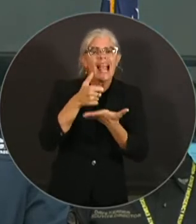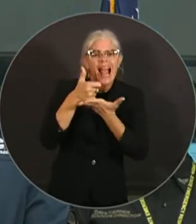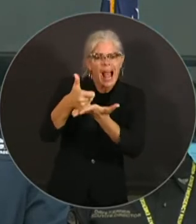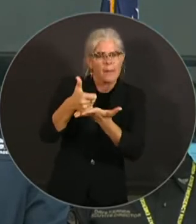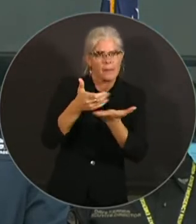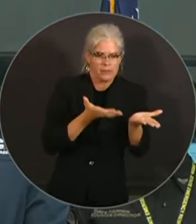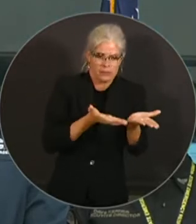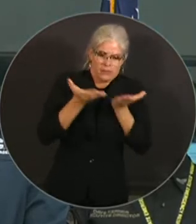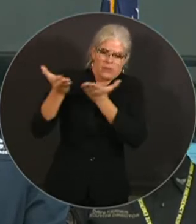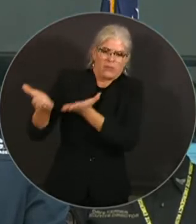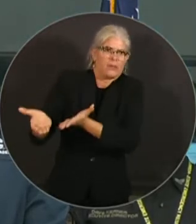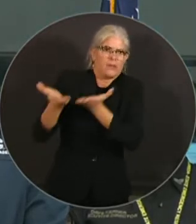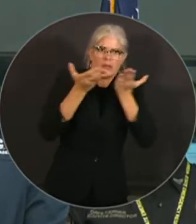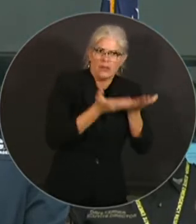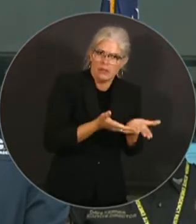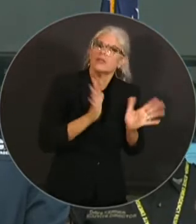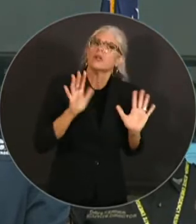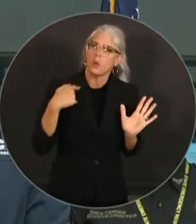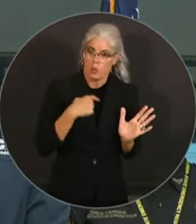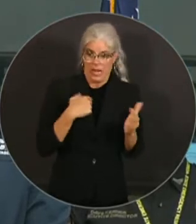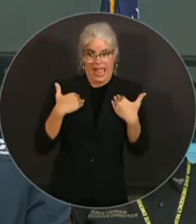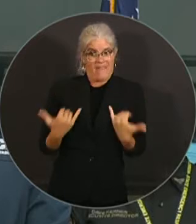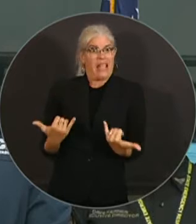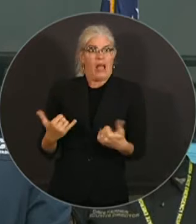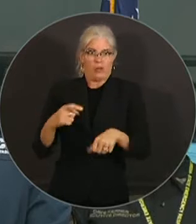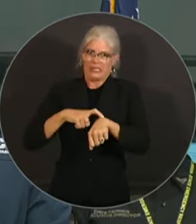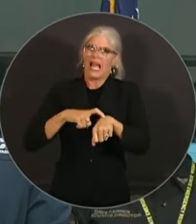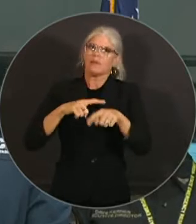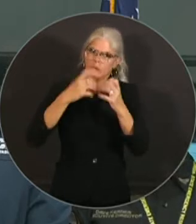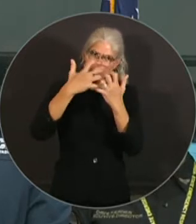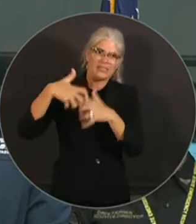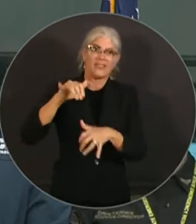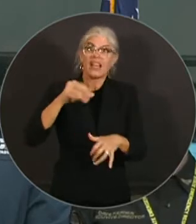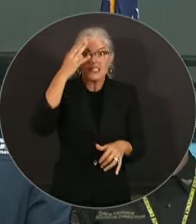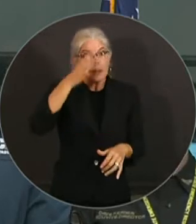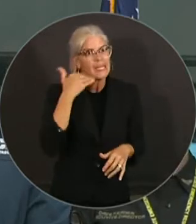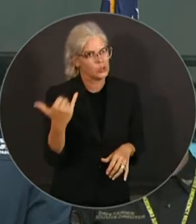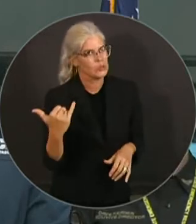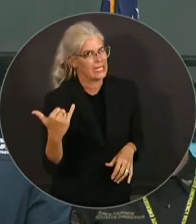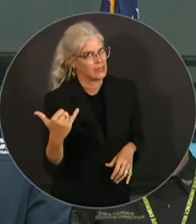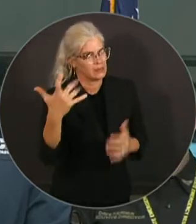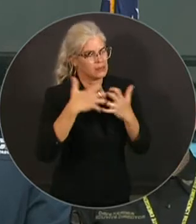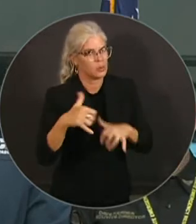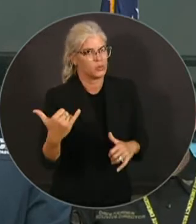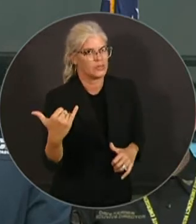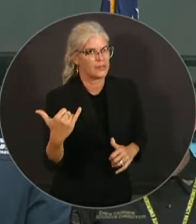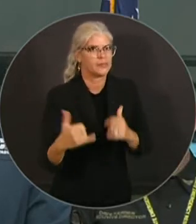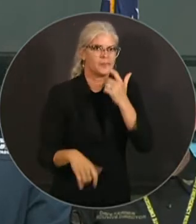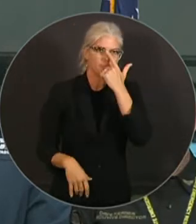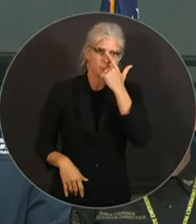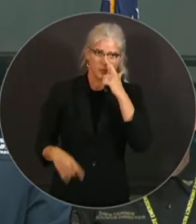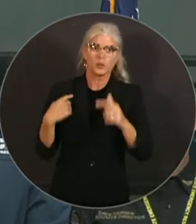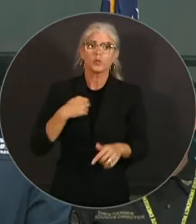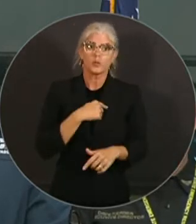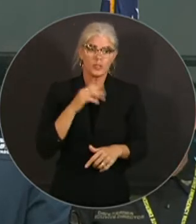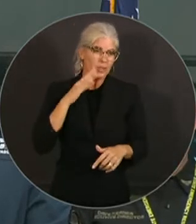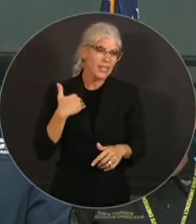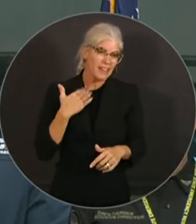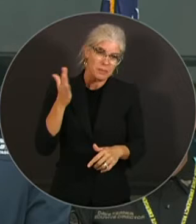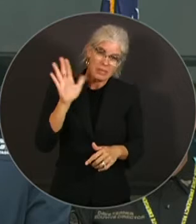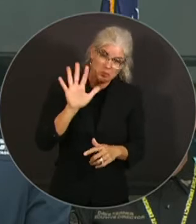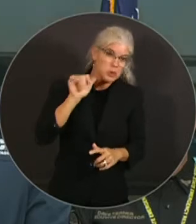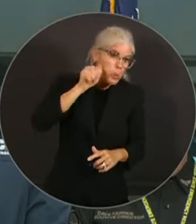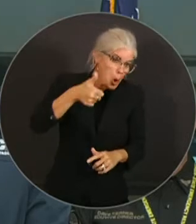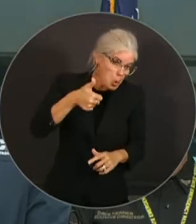you have time to execute your plan now, but you got to do it now. We are going to have, probably tomorrow, there'll be a lot